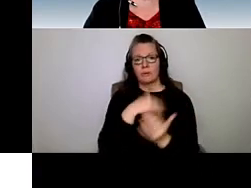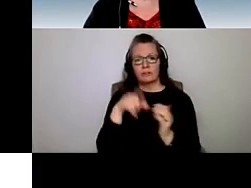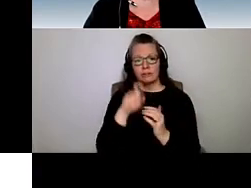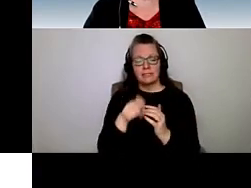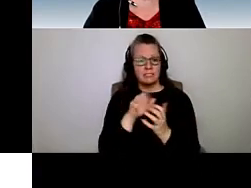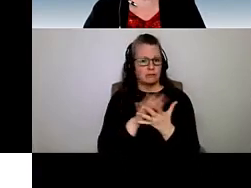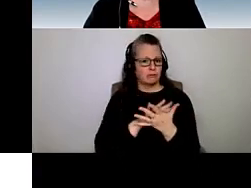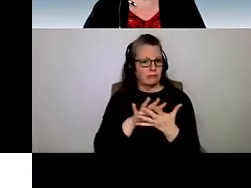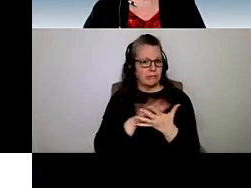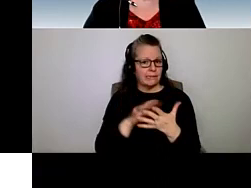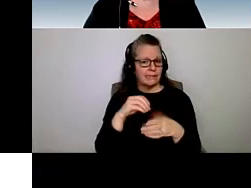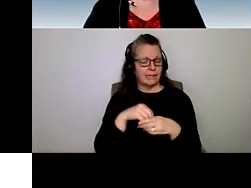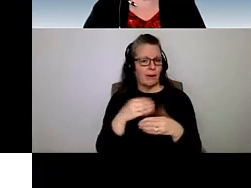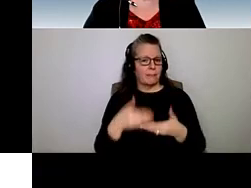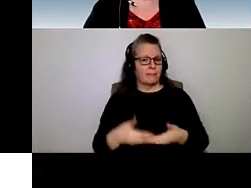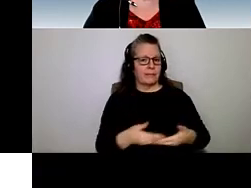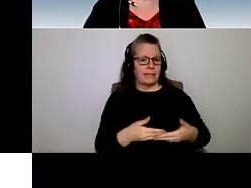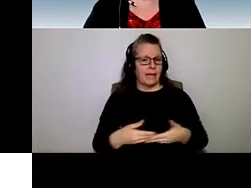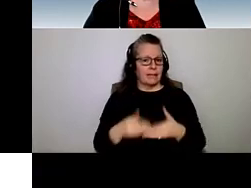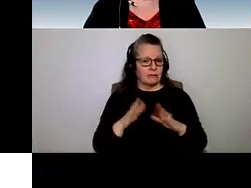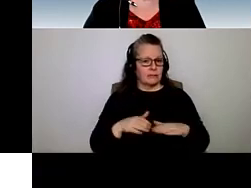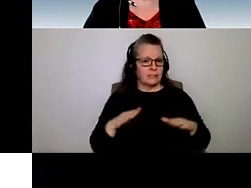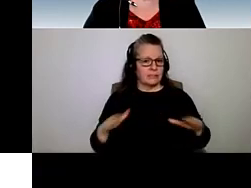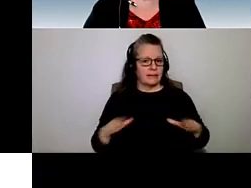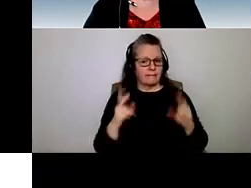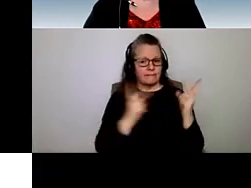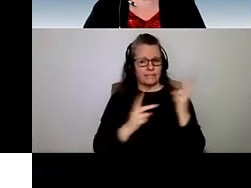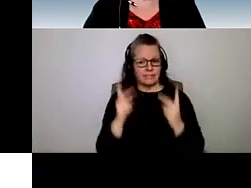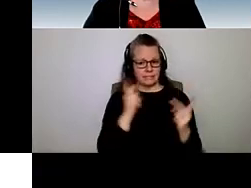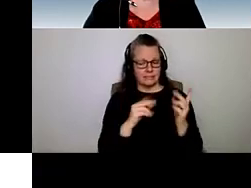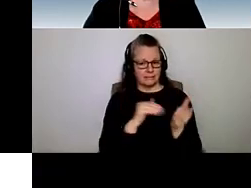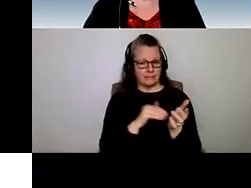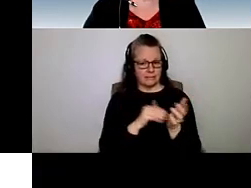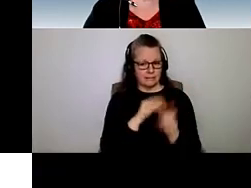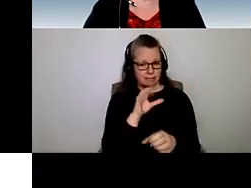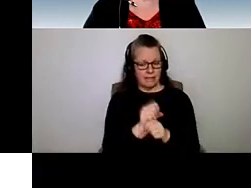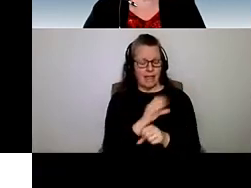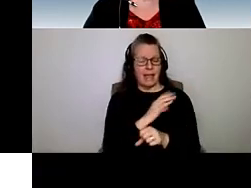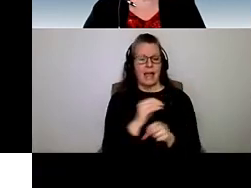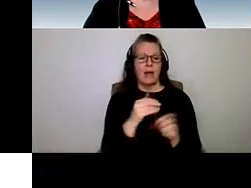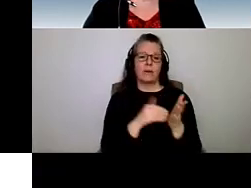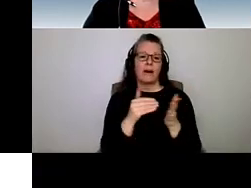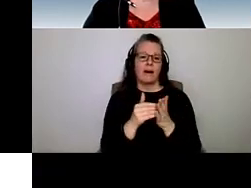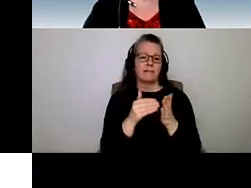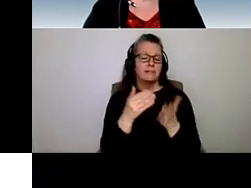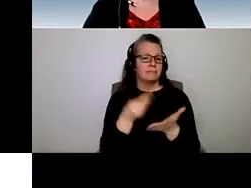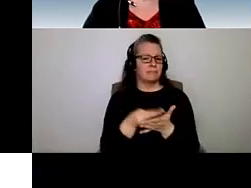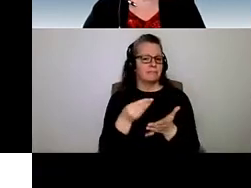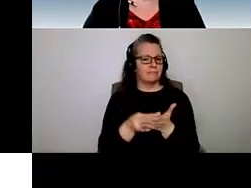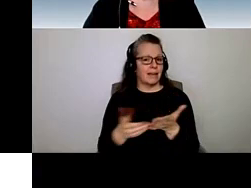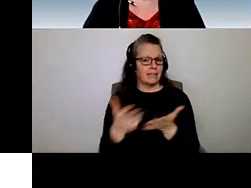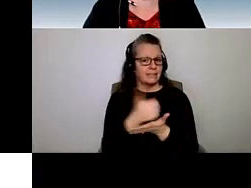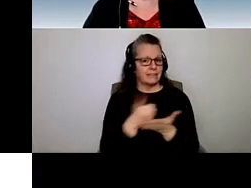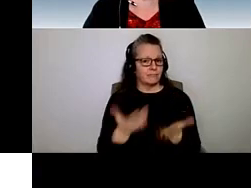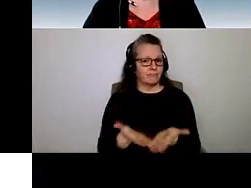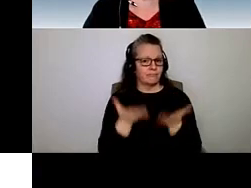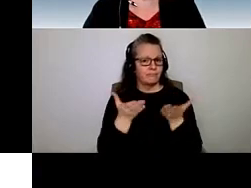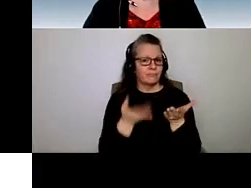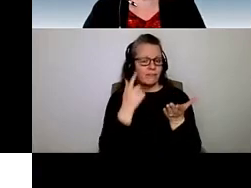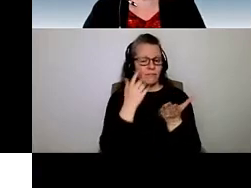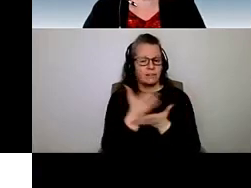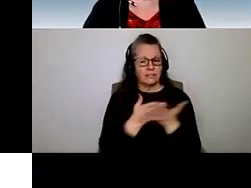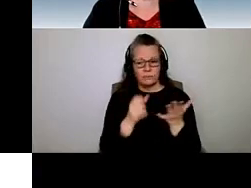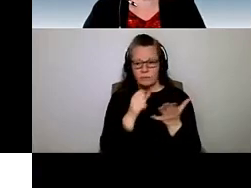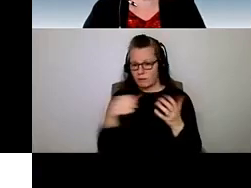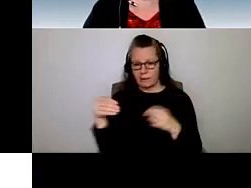our pediatric visits. And then we often raise money for some things that we don't get compensated for, but we